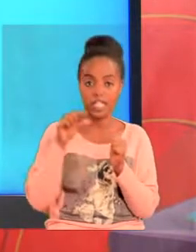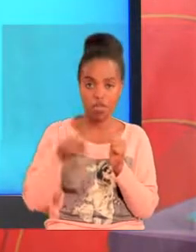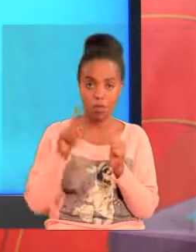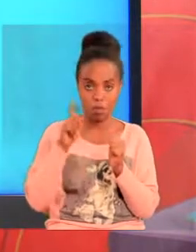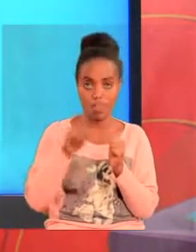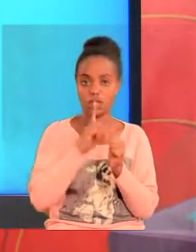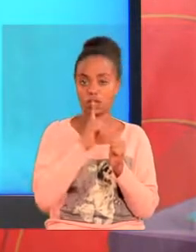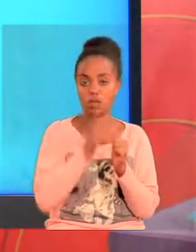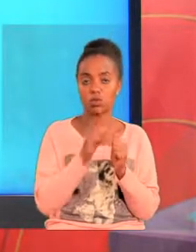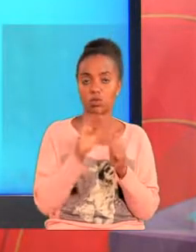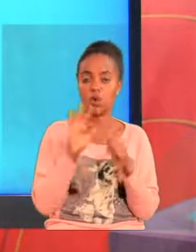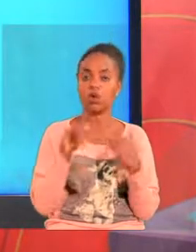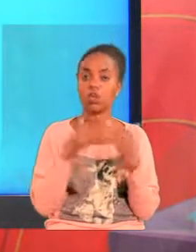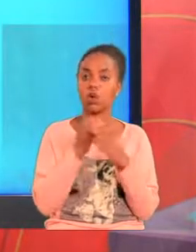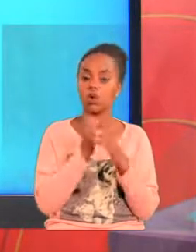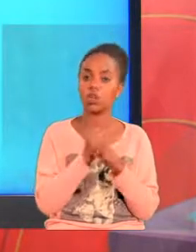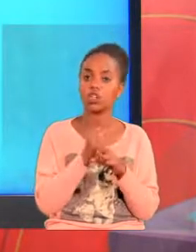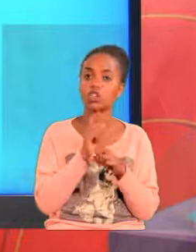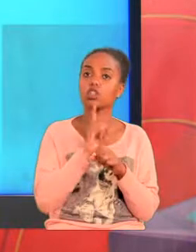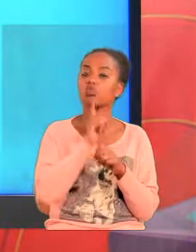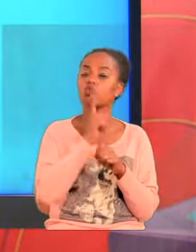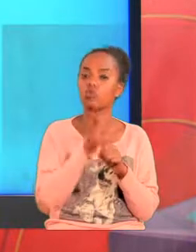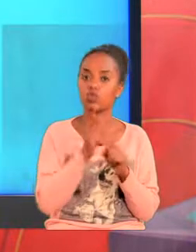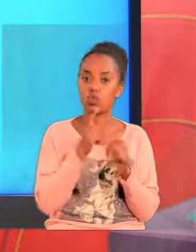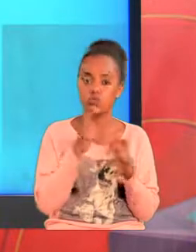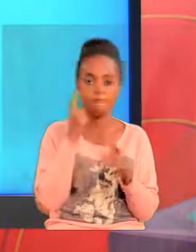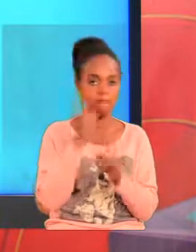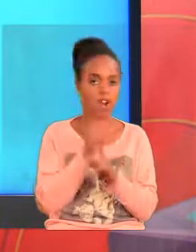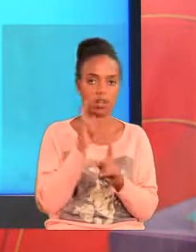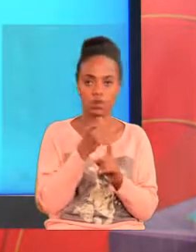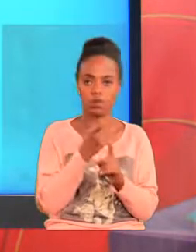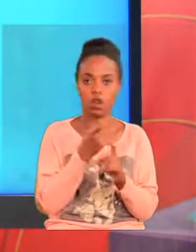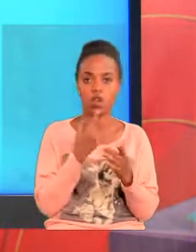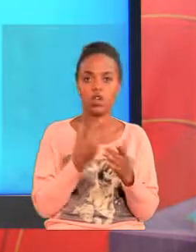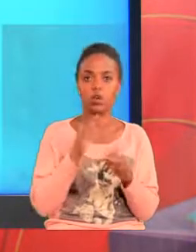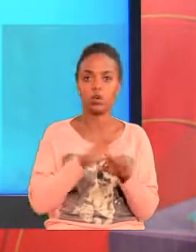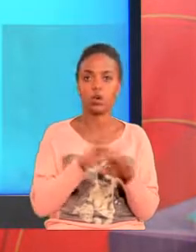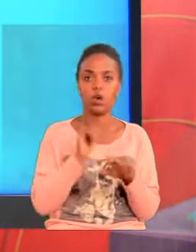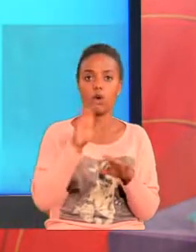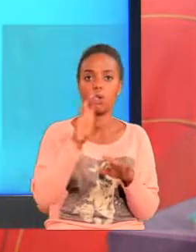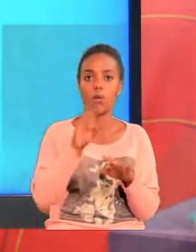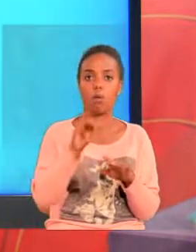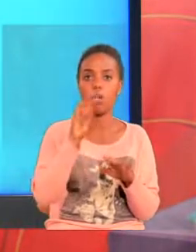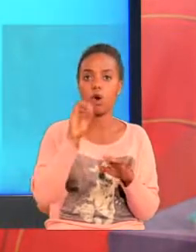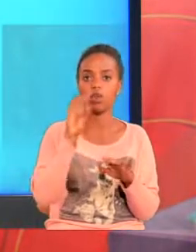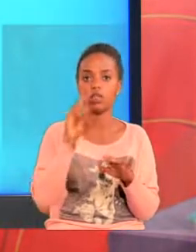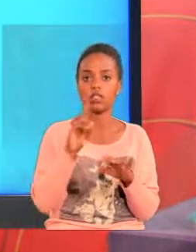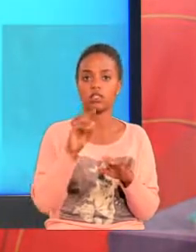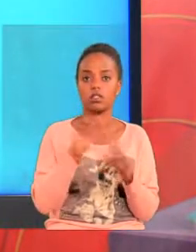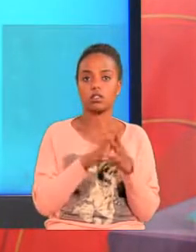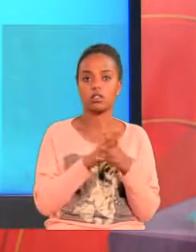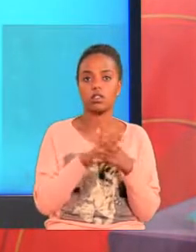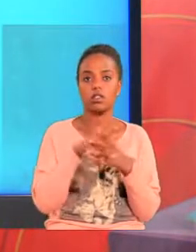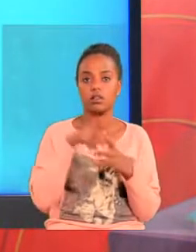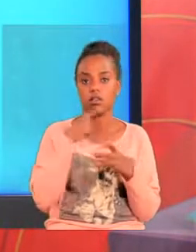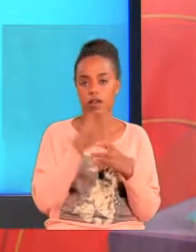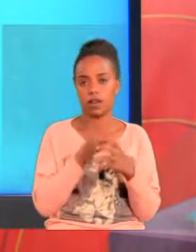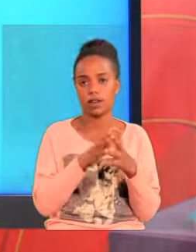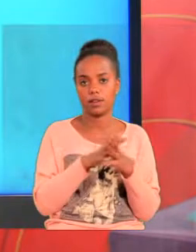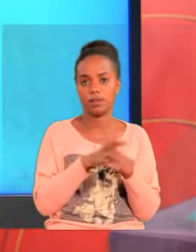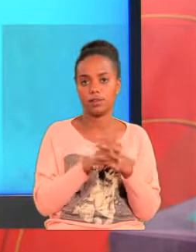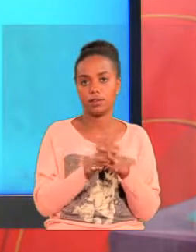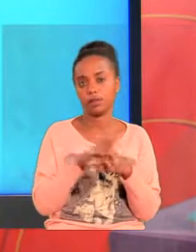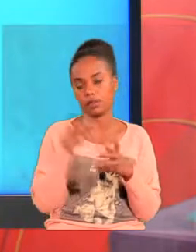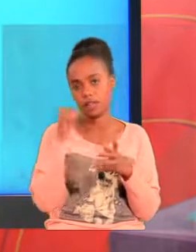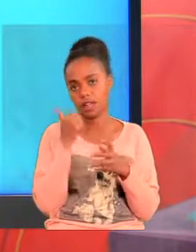true. Therefore, the conclusion is Q. It is true. It's valid. So we call this modus ponens. Okay. The other